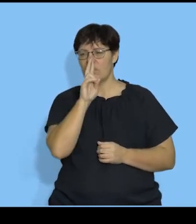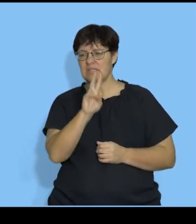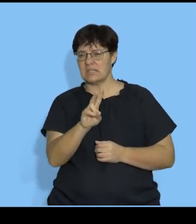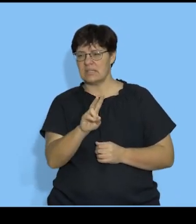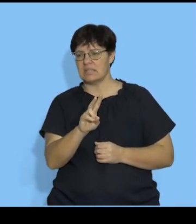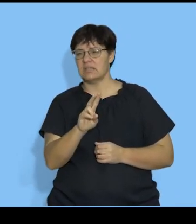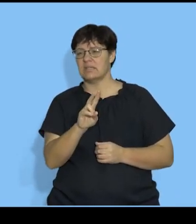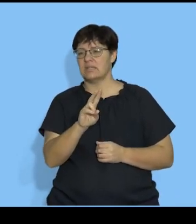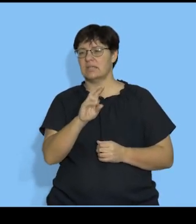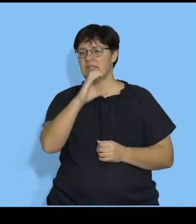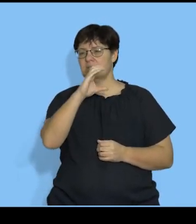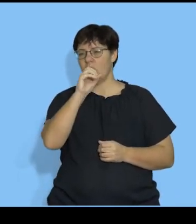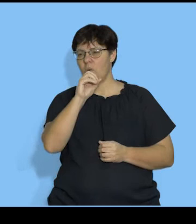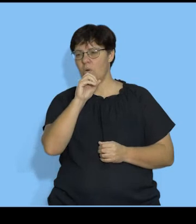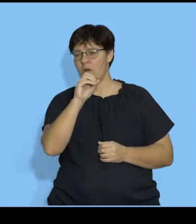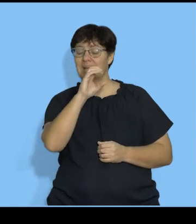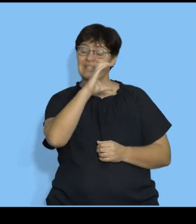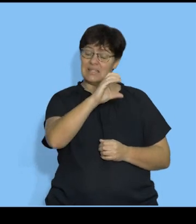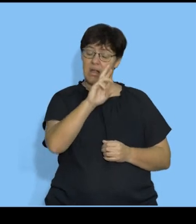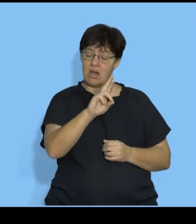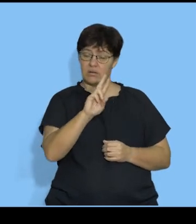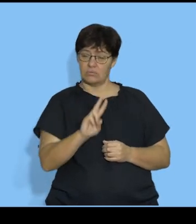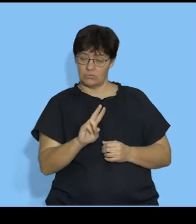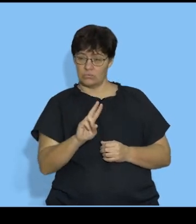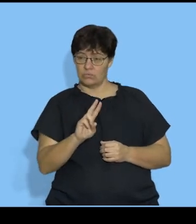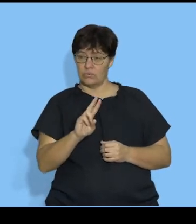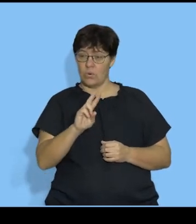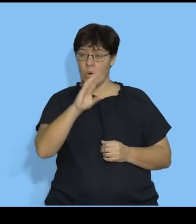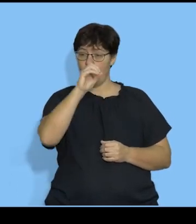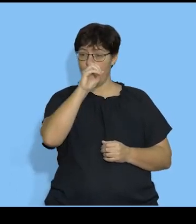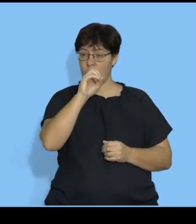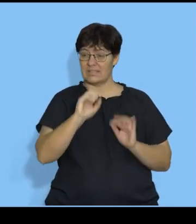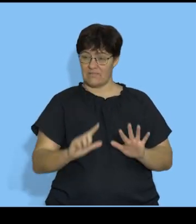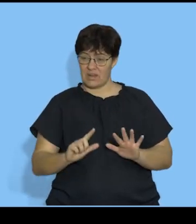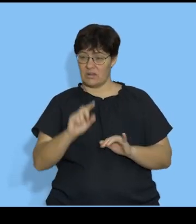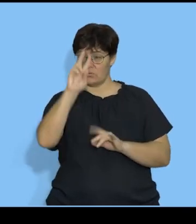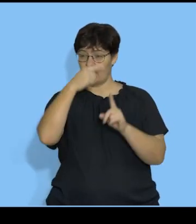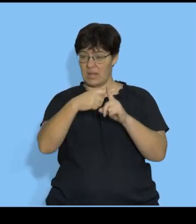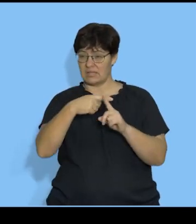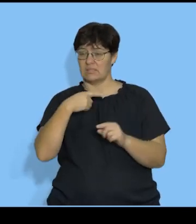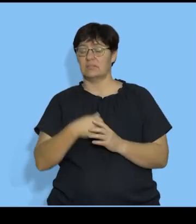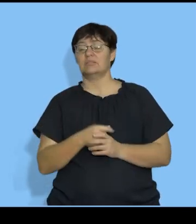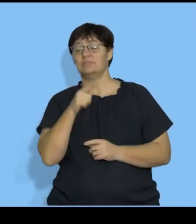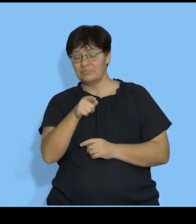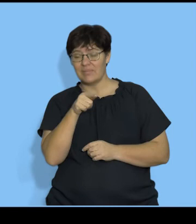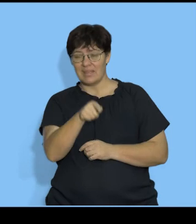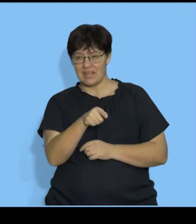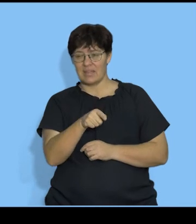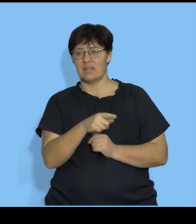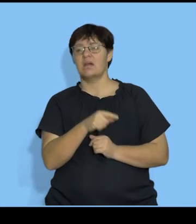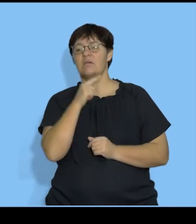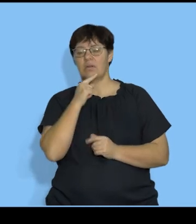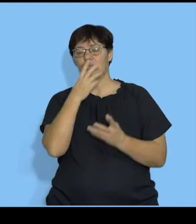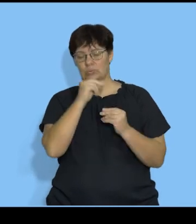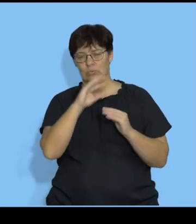dichromate reaction is bottommost. So it means this dichromate one actually has to do with the